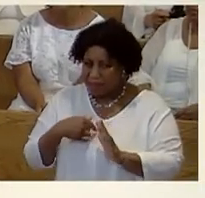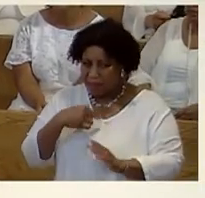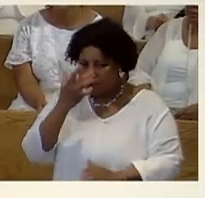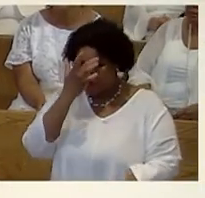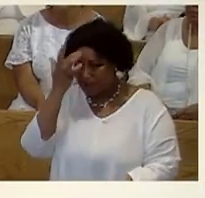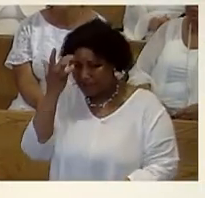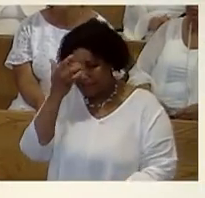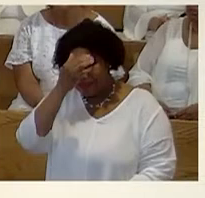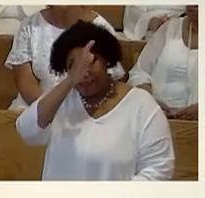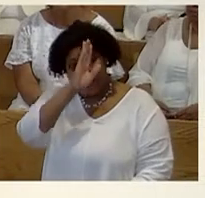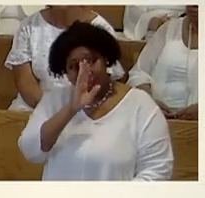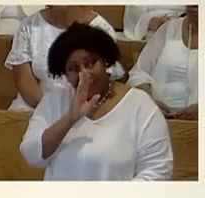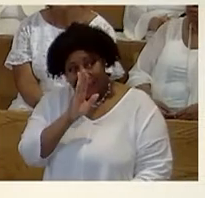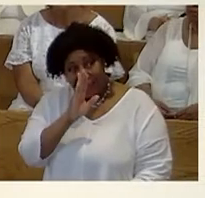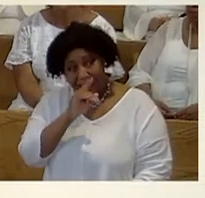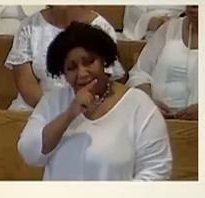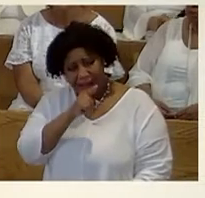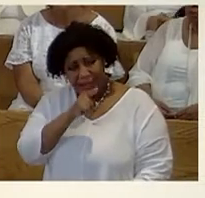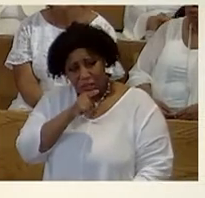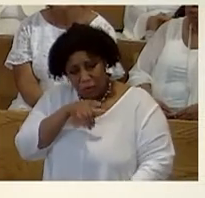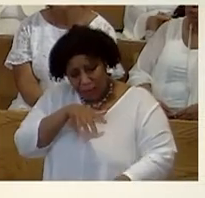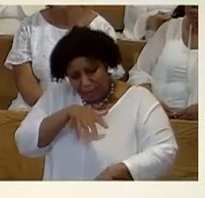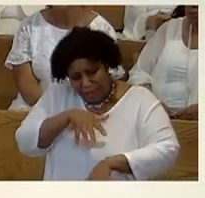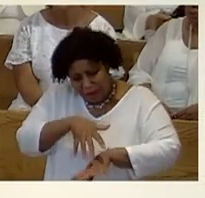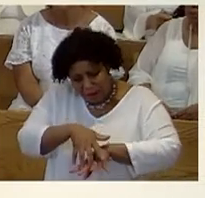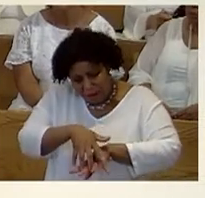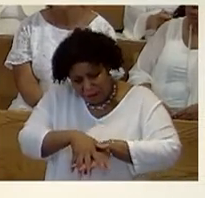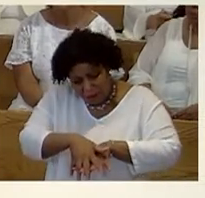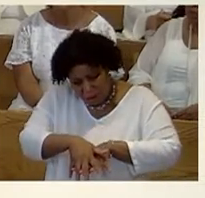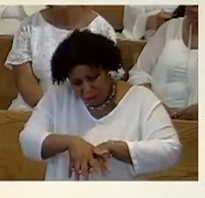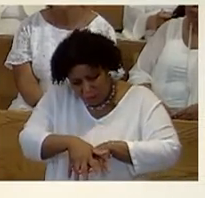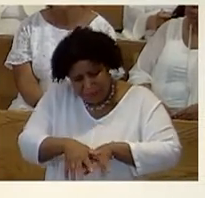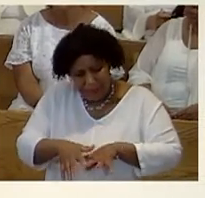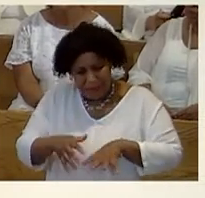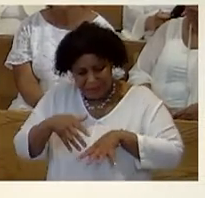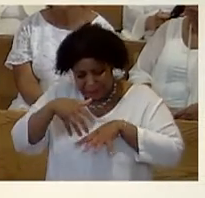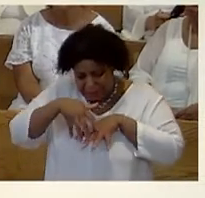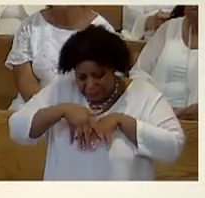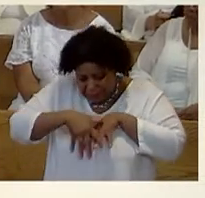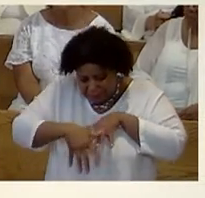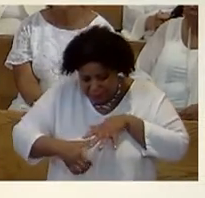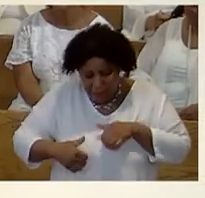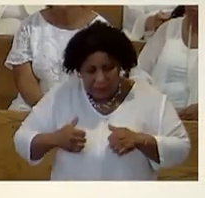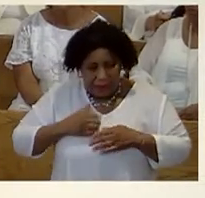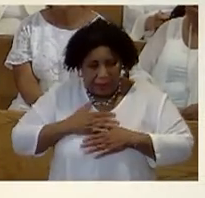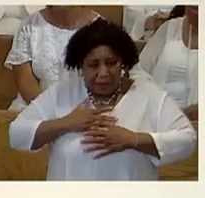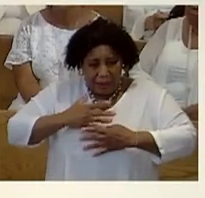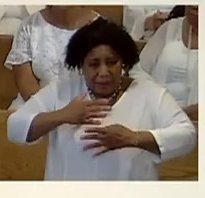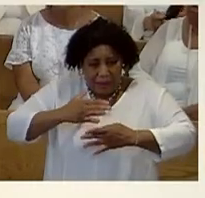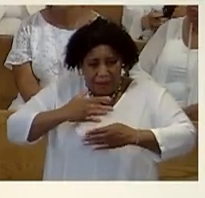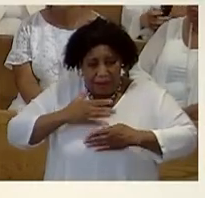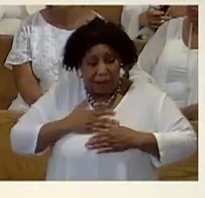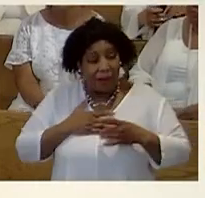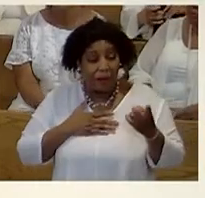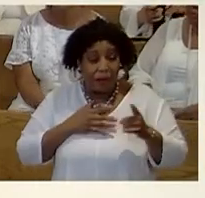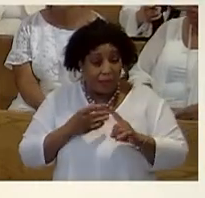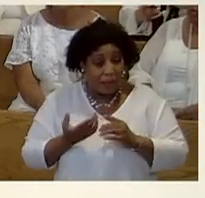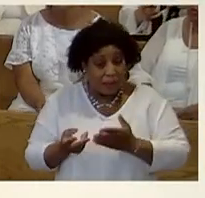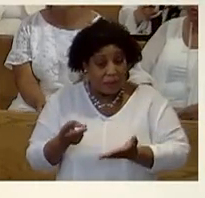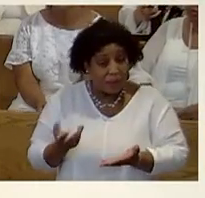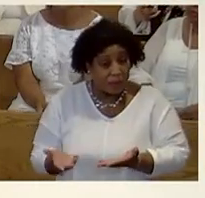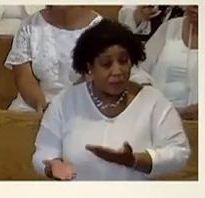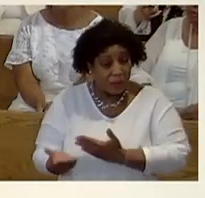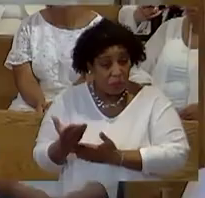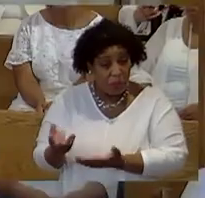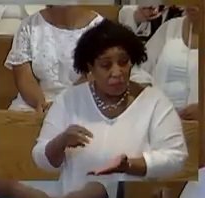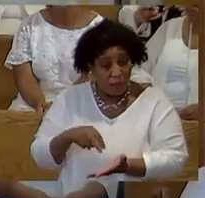God needs to infuse in us life and breath. God gives us, when we woke up this